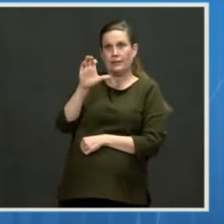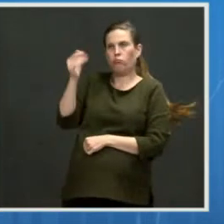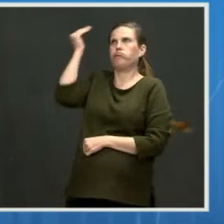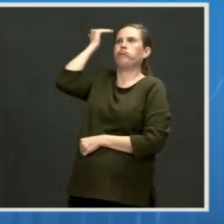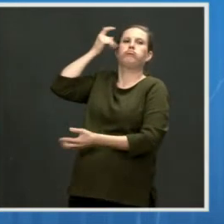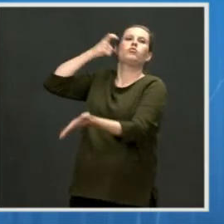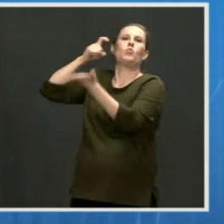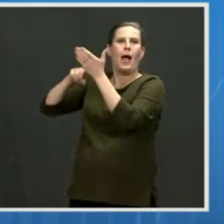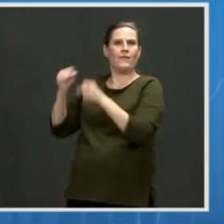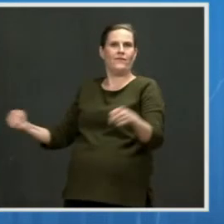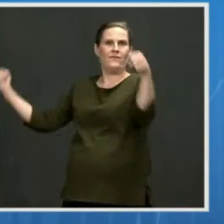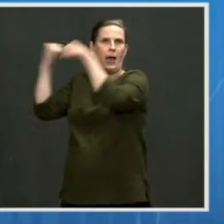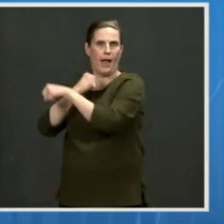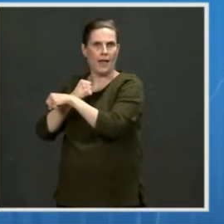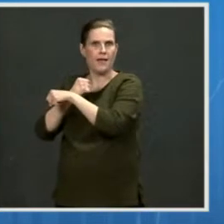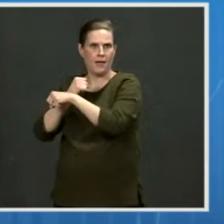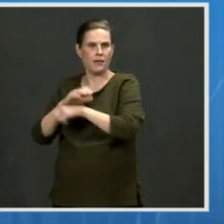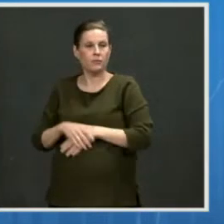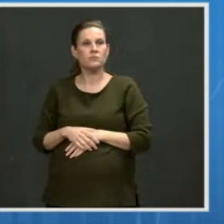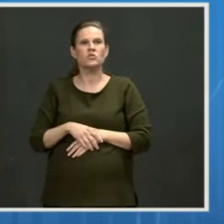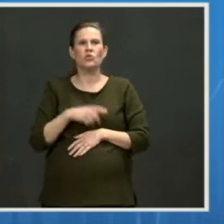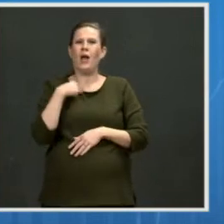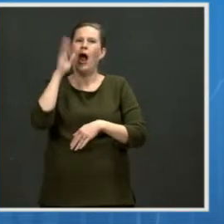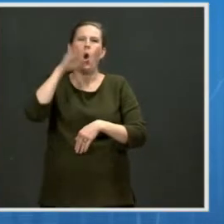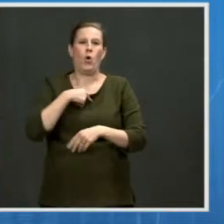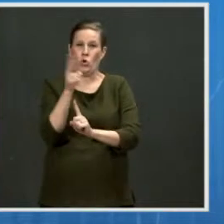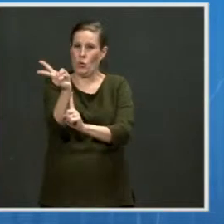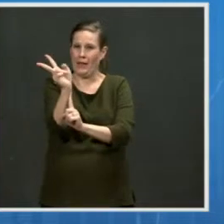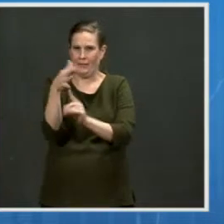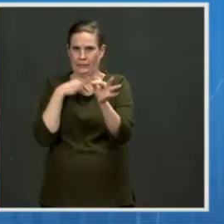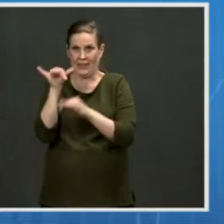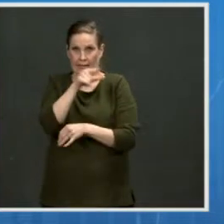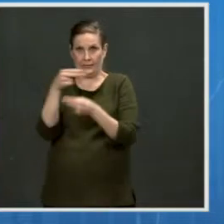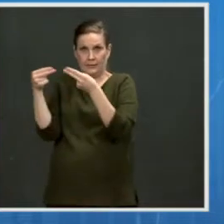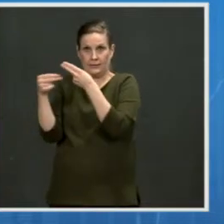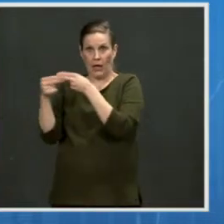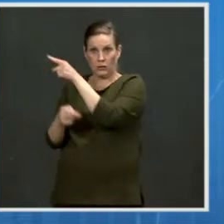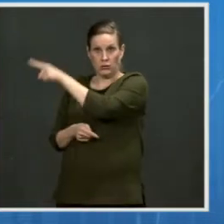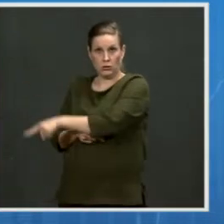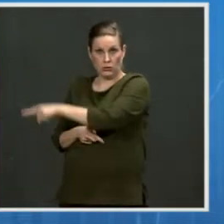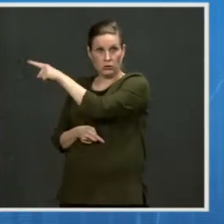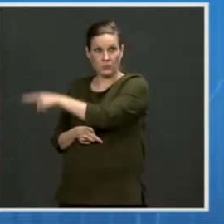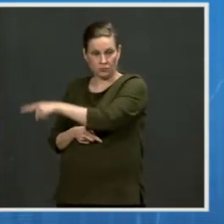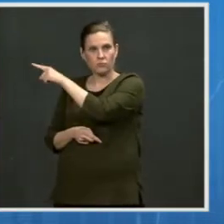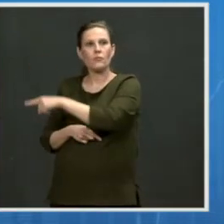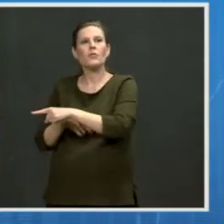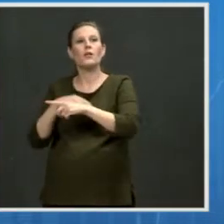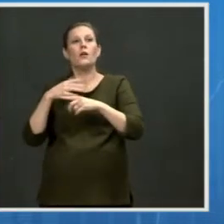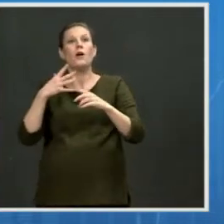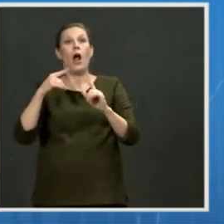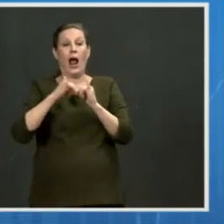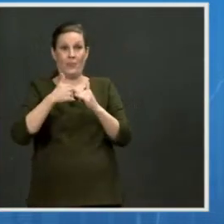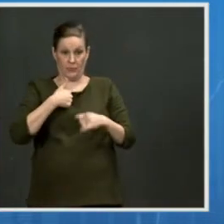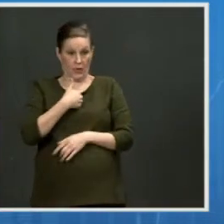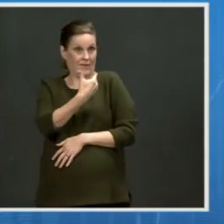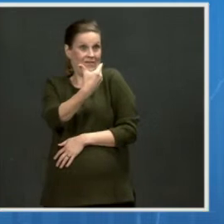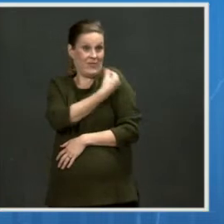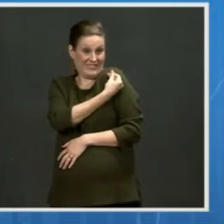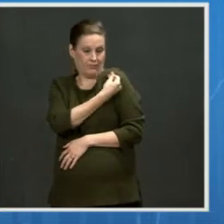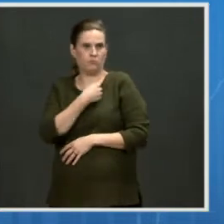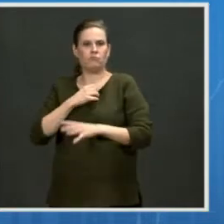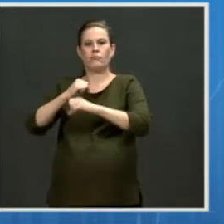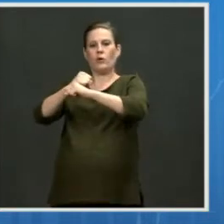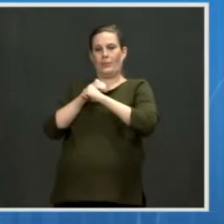3 minutes is that the immune protection against COVID-19 variants, which is of obvious concern to us, when